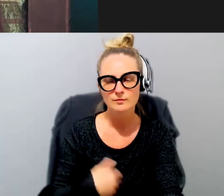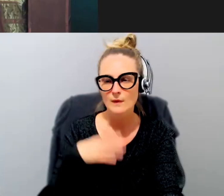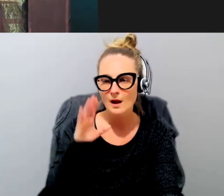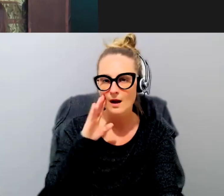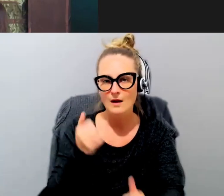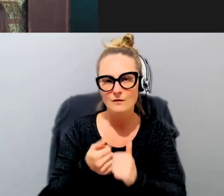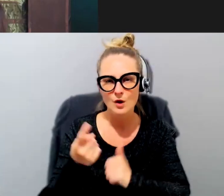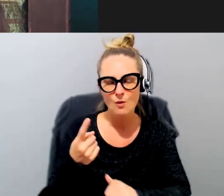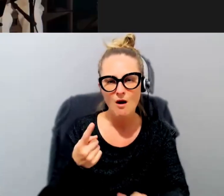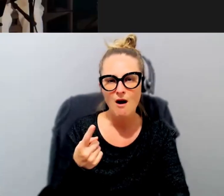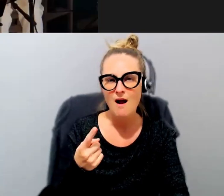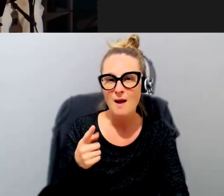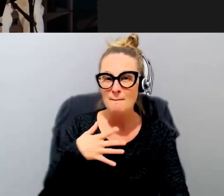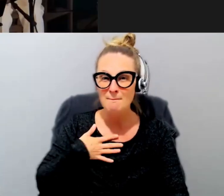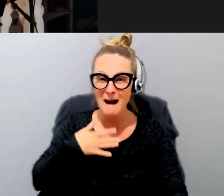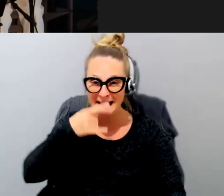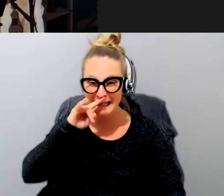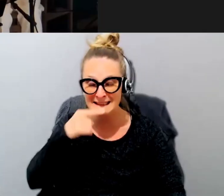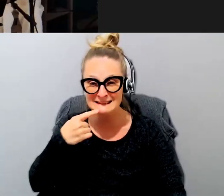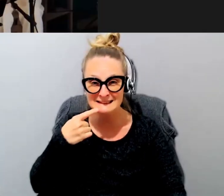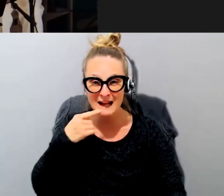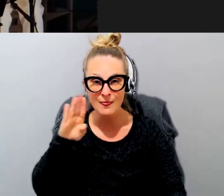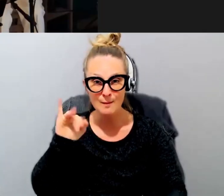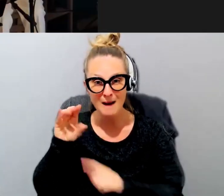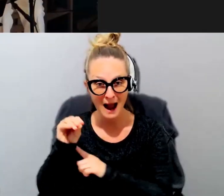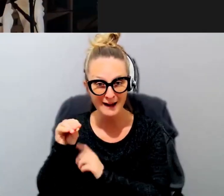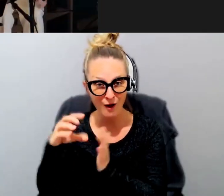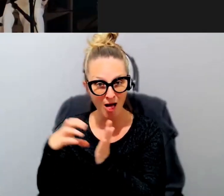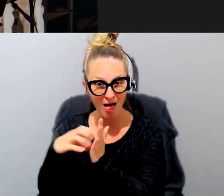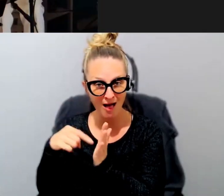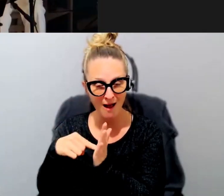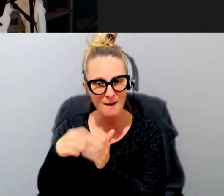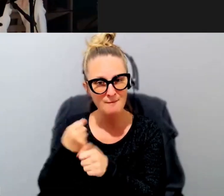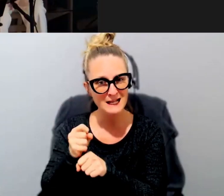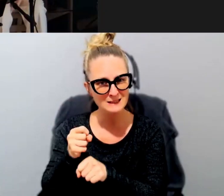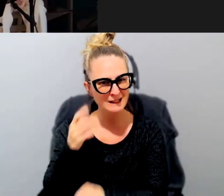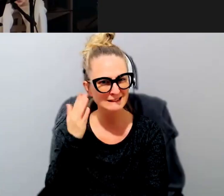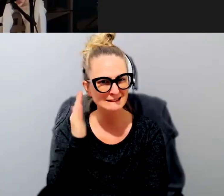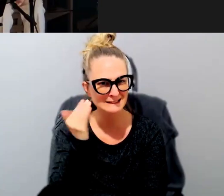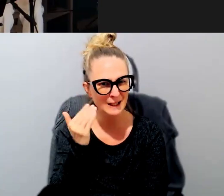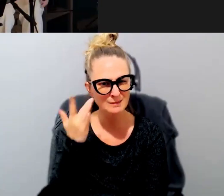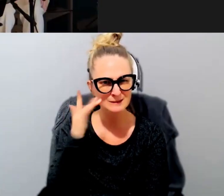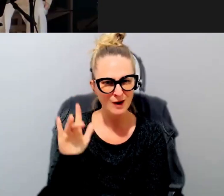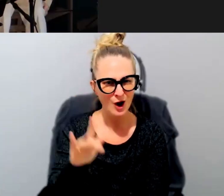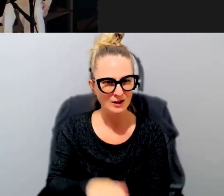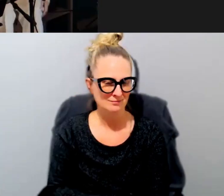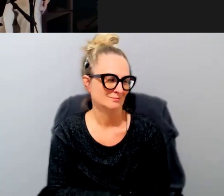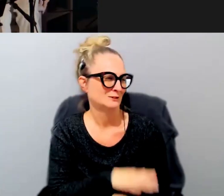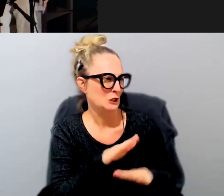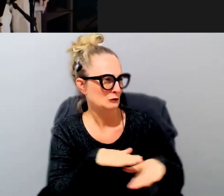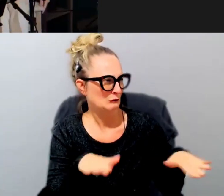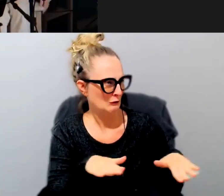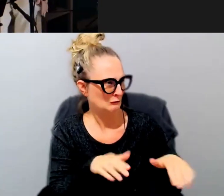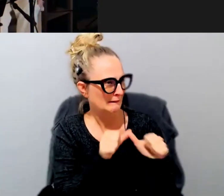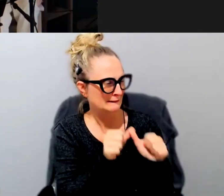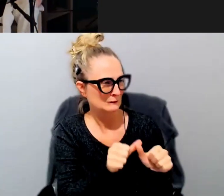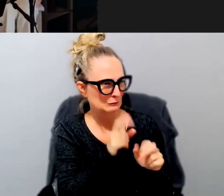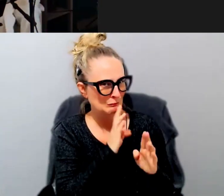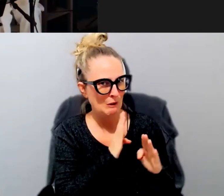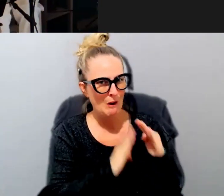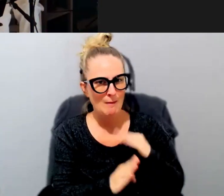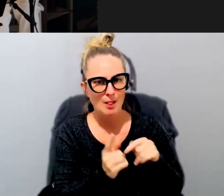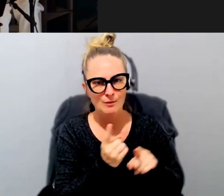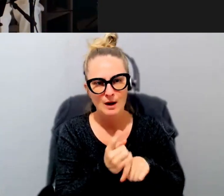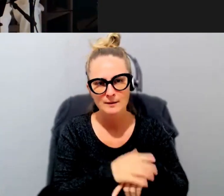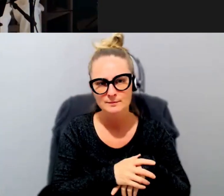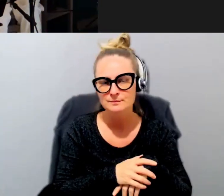me sound smart, so at least there's that. Children keep us humble, don't they? Yeah. I always say